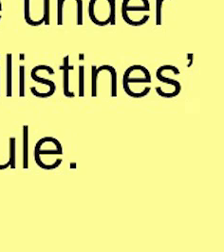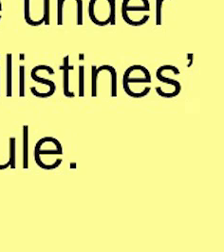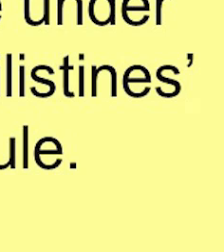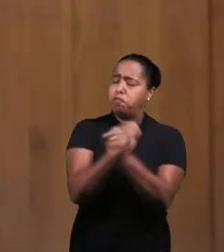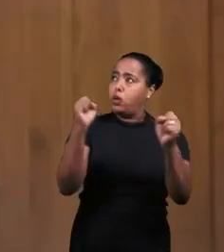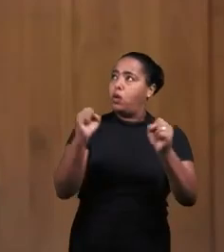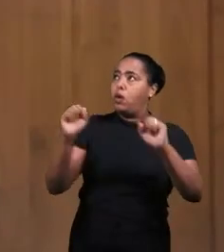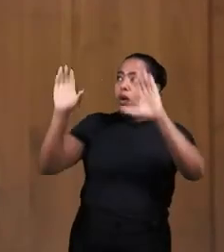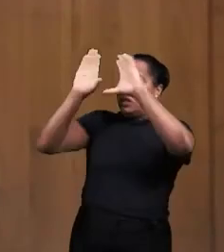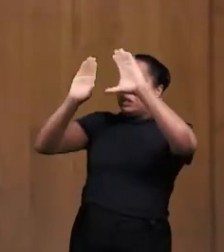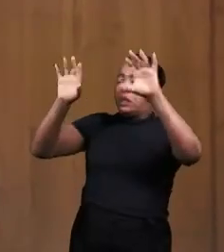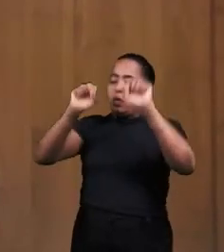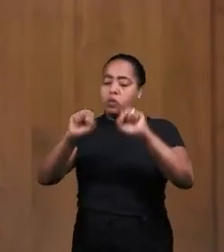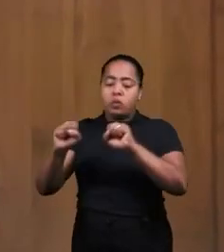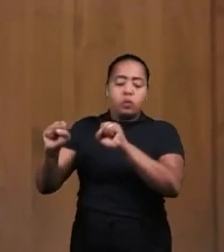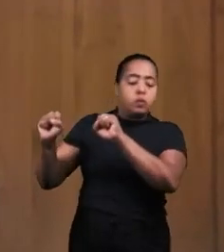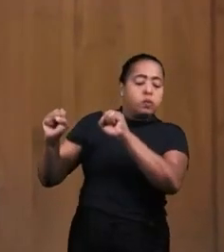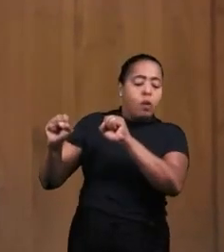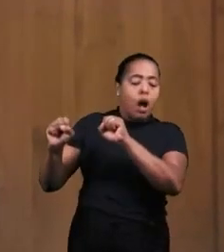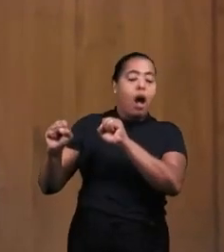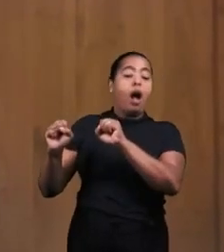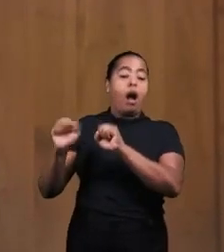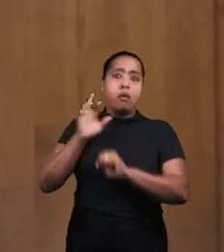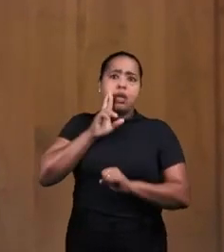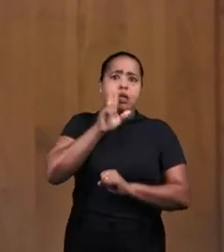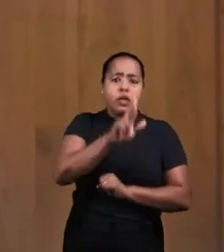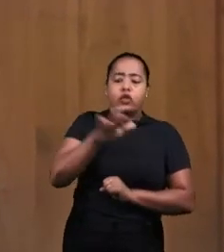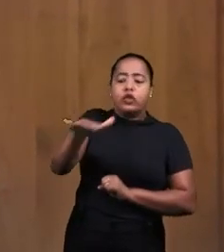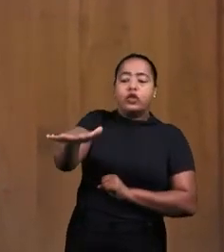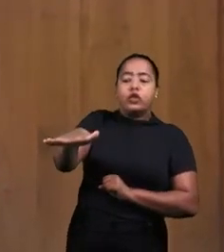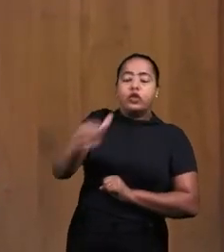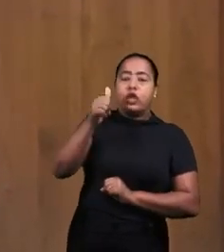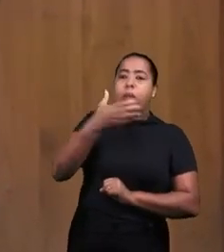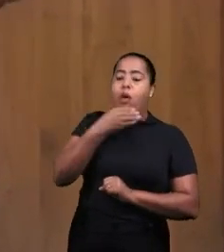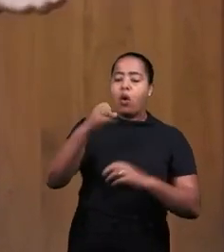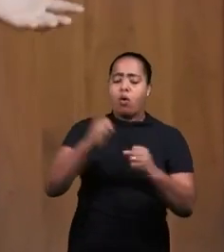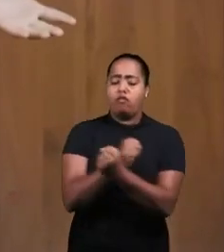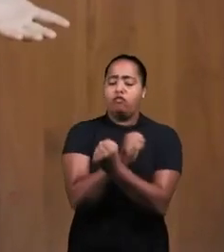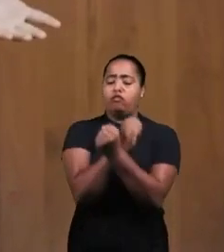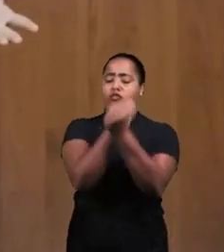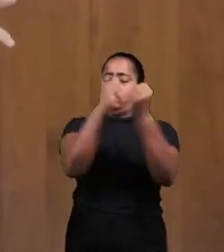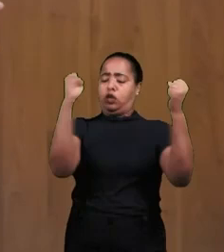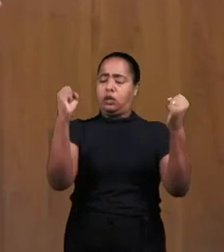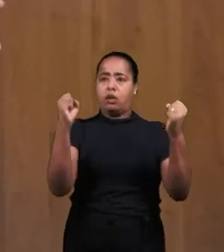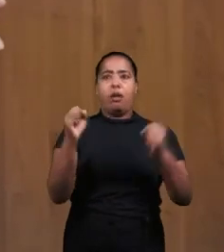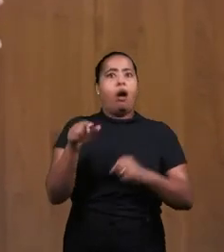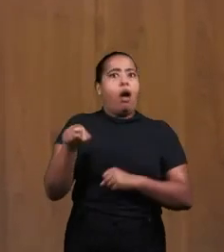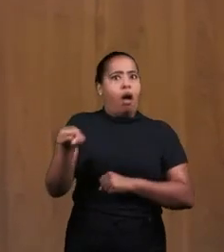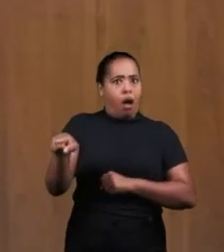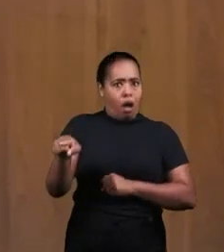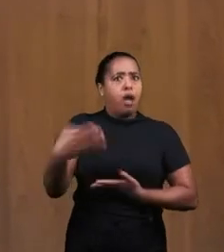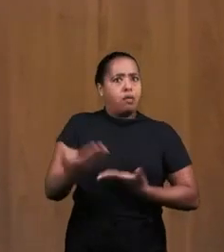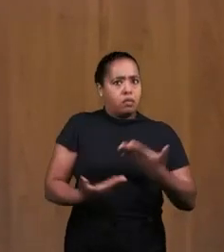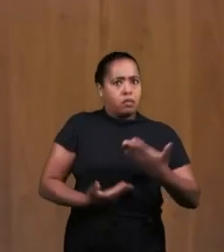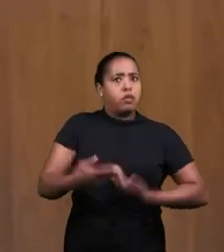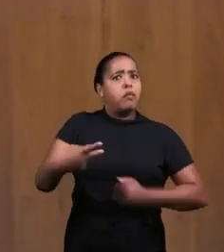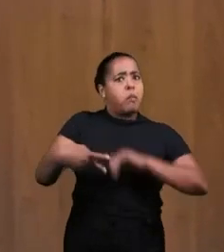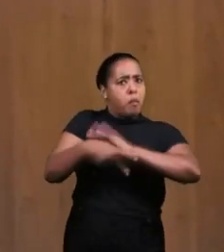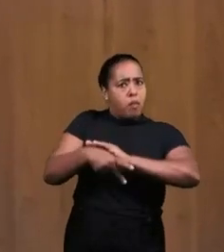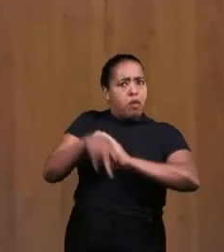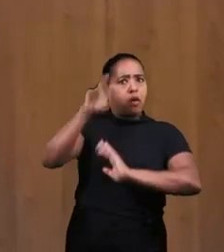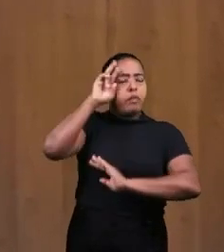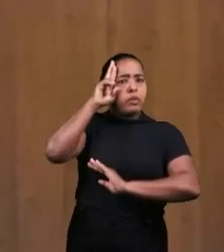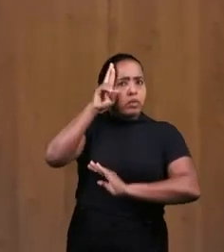cry, and he raised Samson as a deliverer and a judge of Israel. Samson was a servant of the